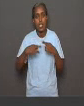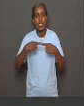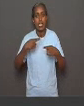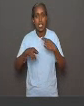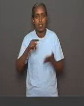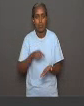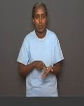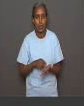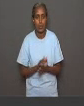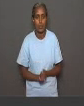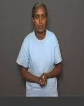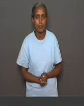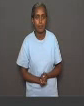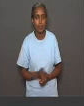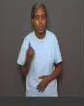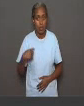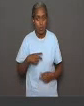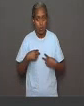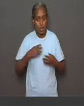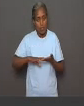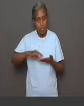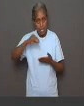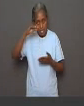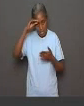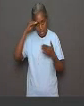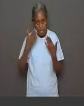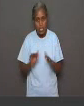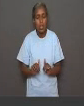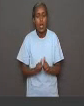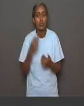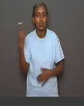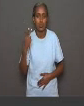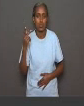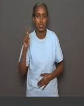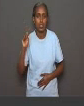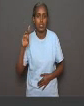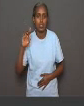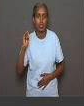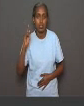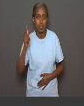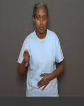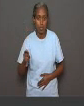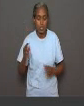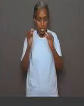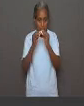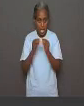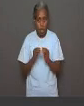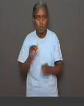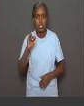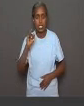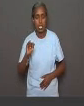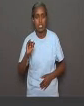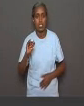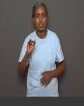point. We have also learned how to use trigonometry to calculate the index